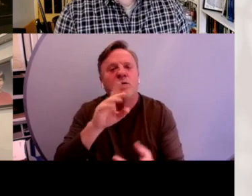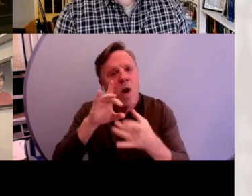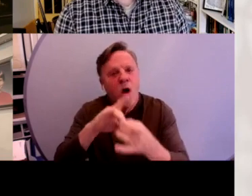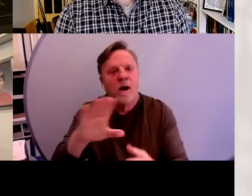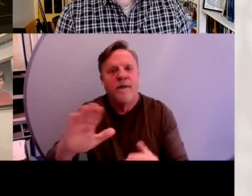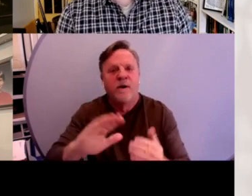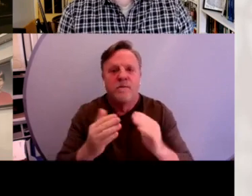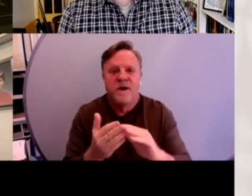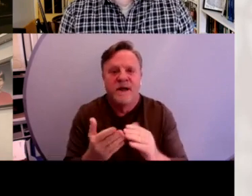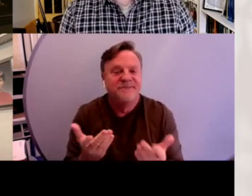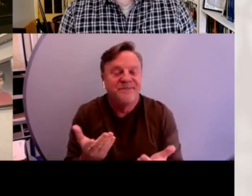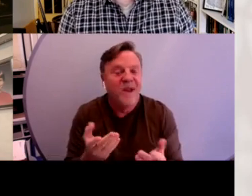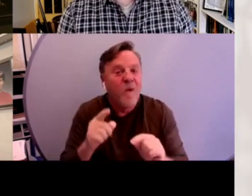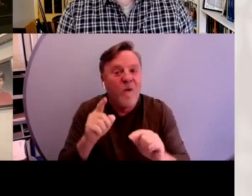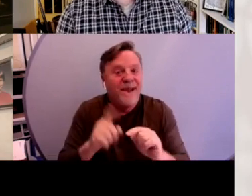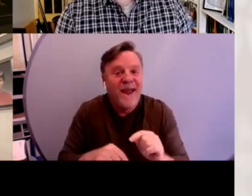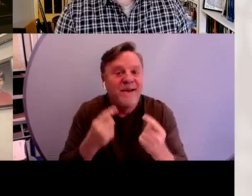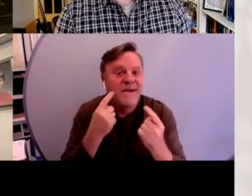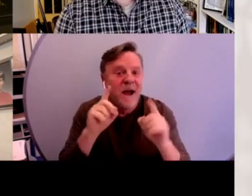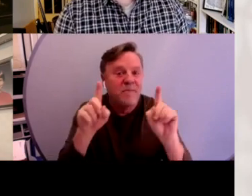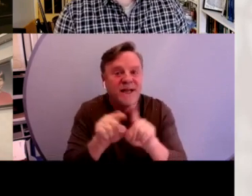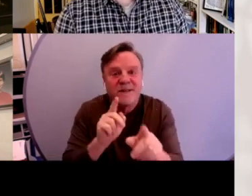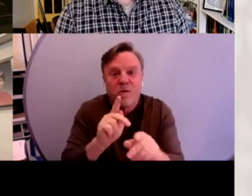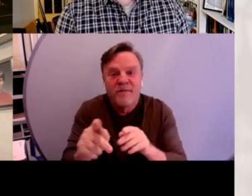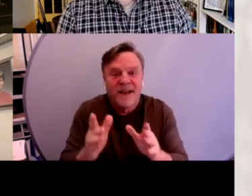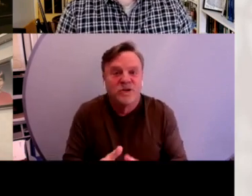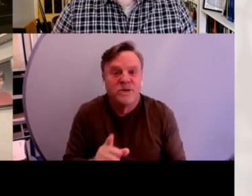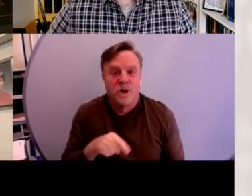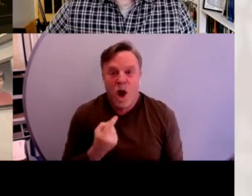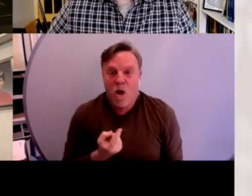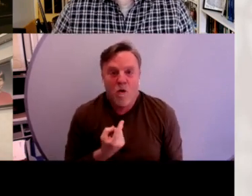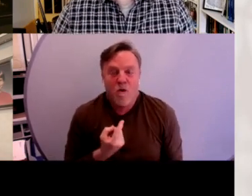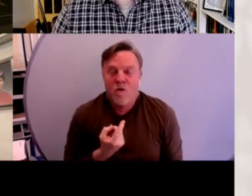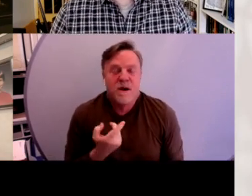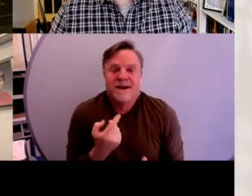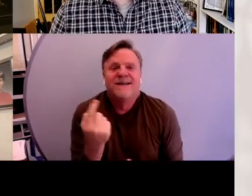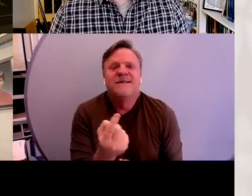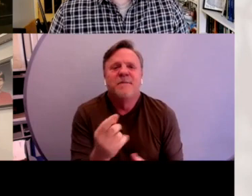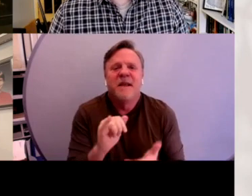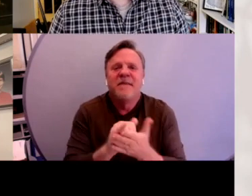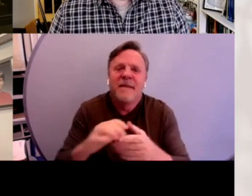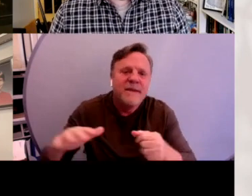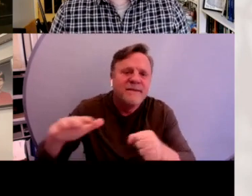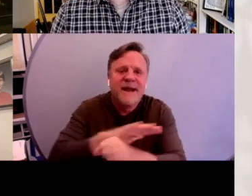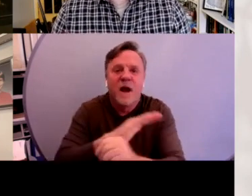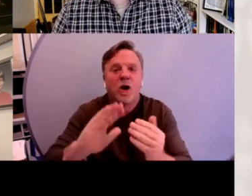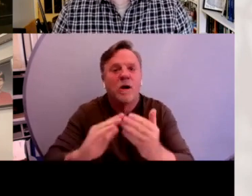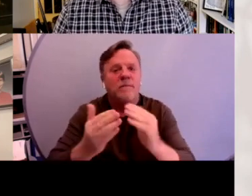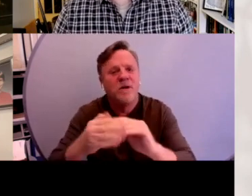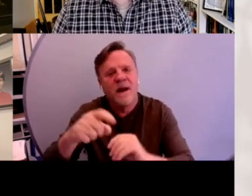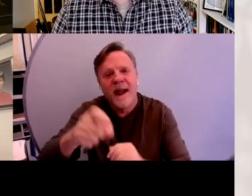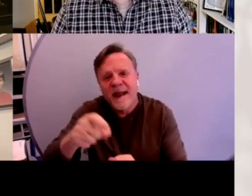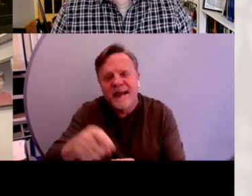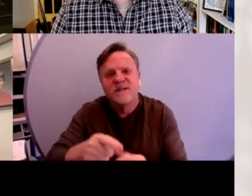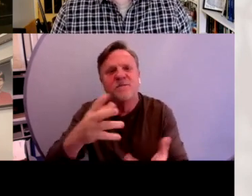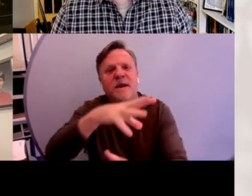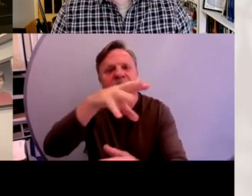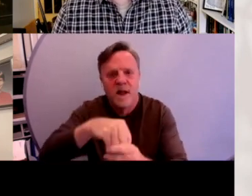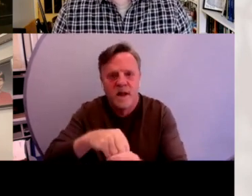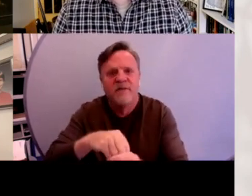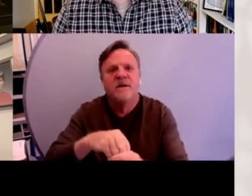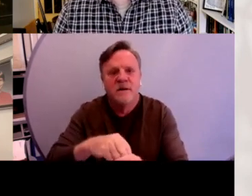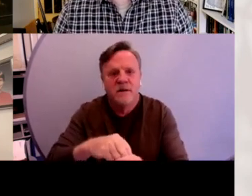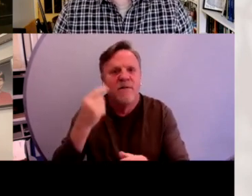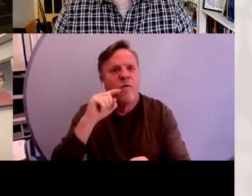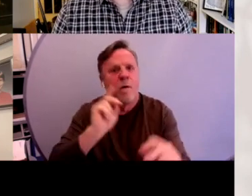can accomplish as professionals on our own. This is something that the entire community needs to be engaged in order